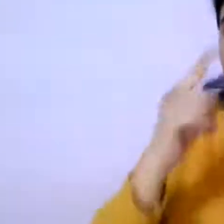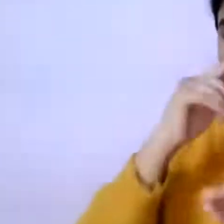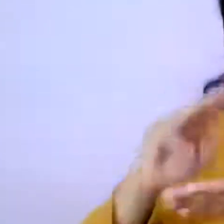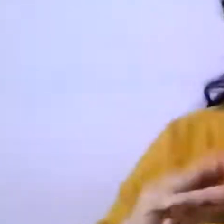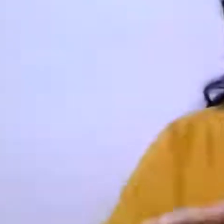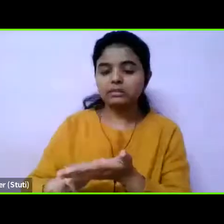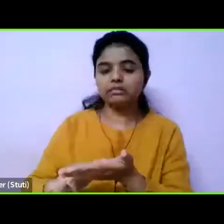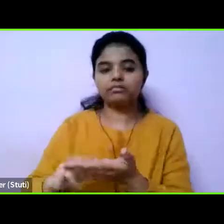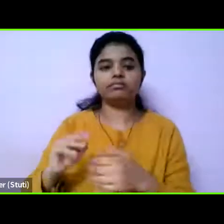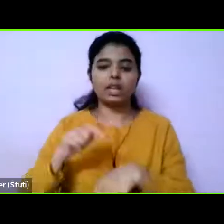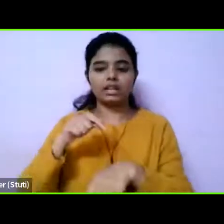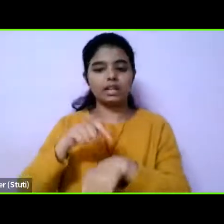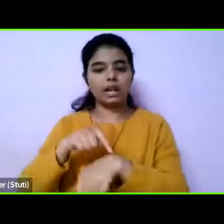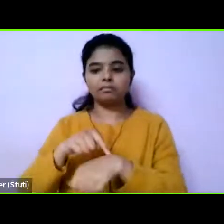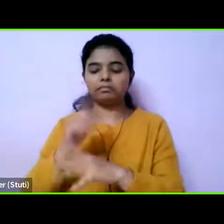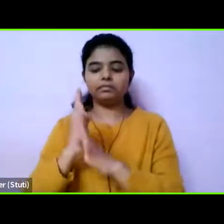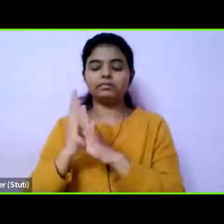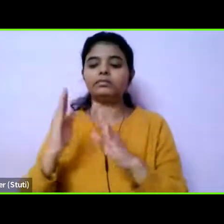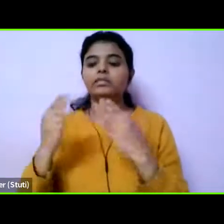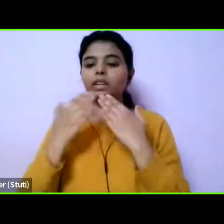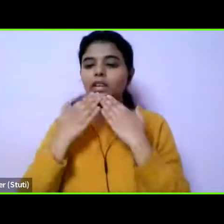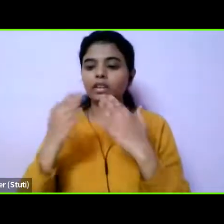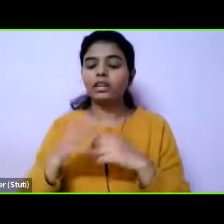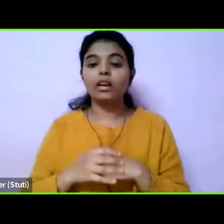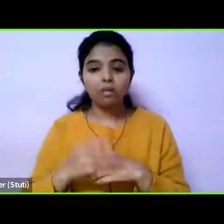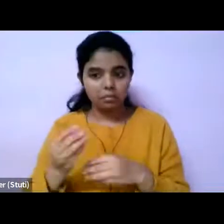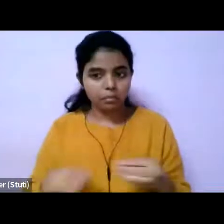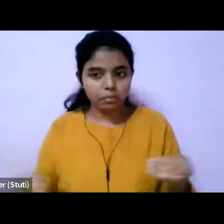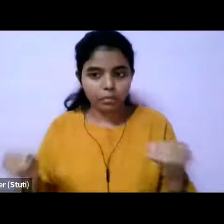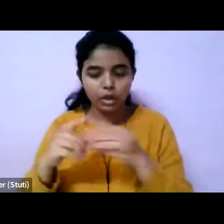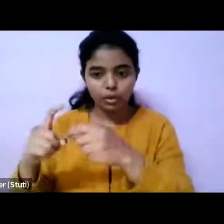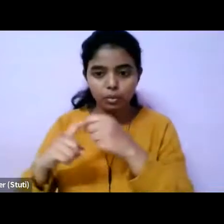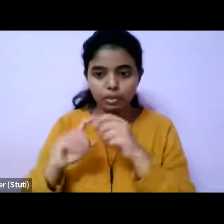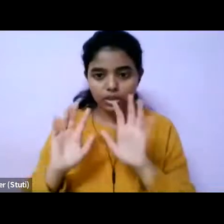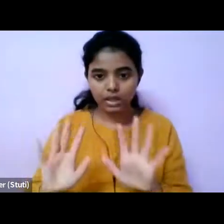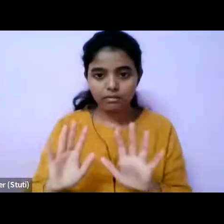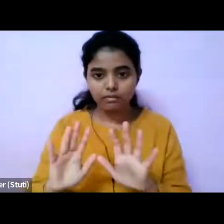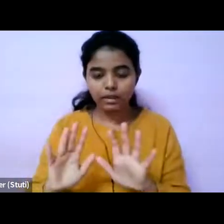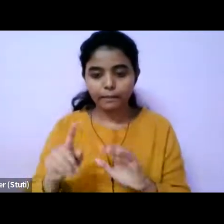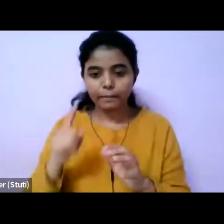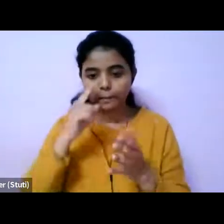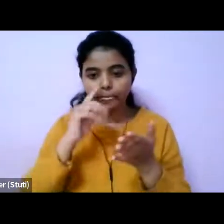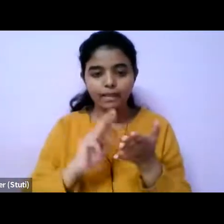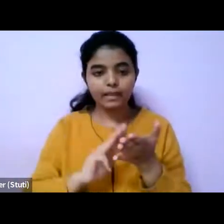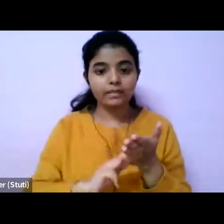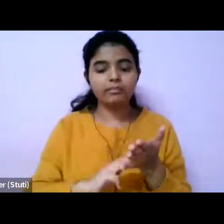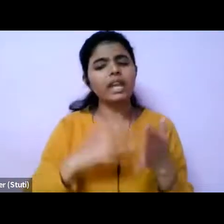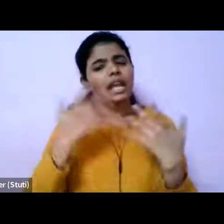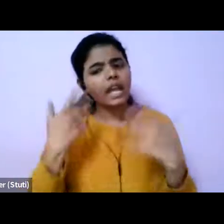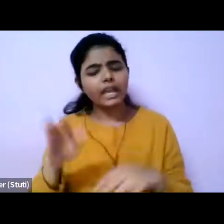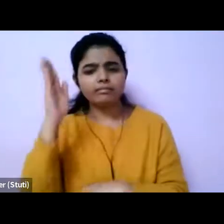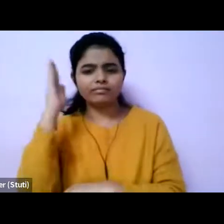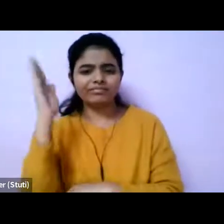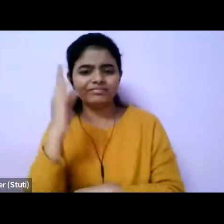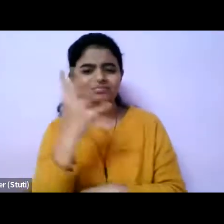to time. Are there any questions for the last presenter or for any of the four